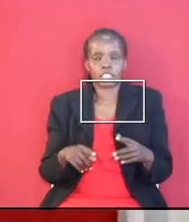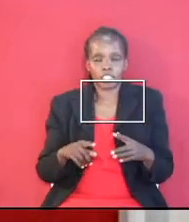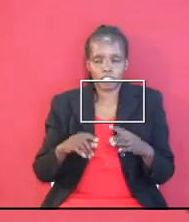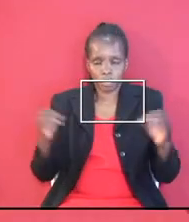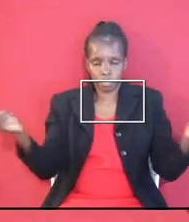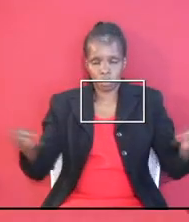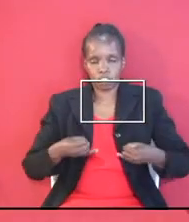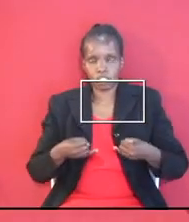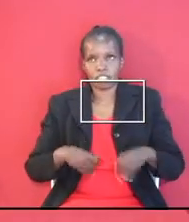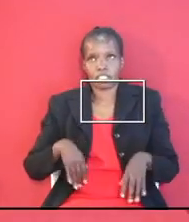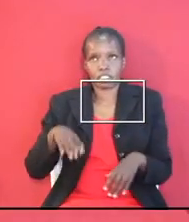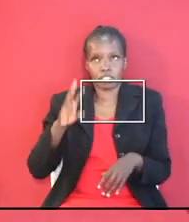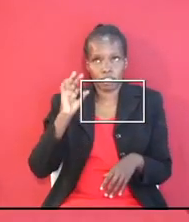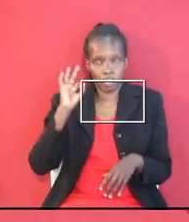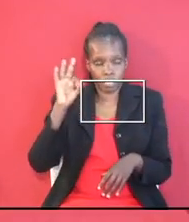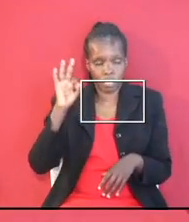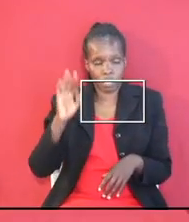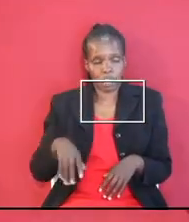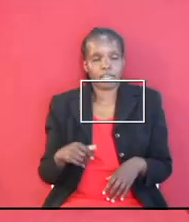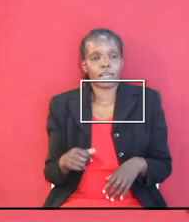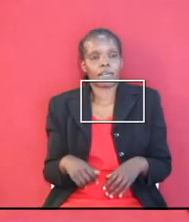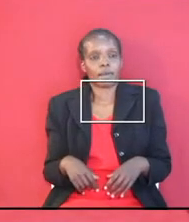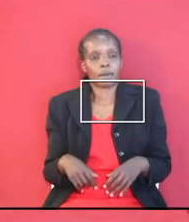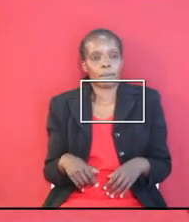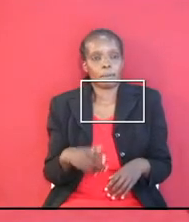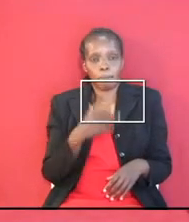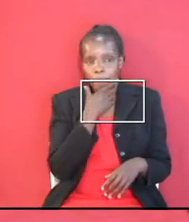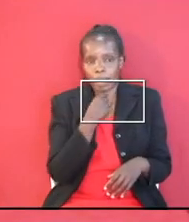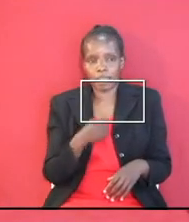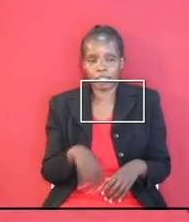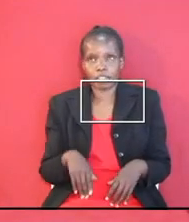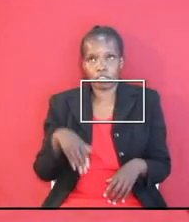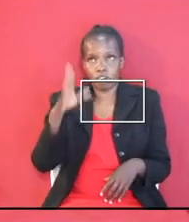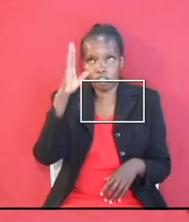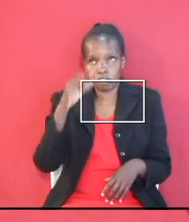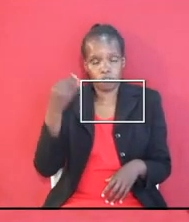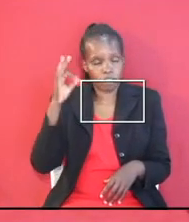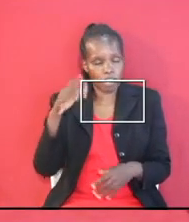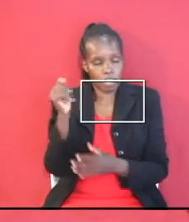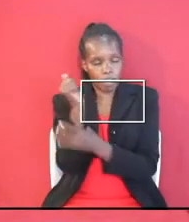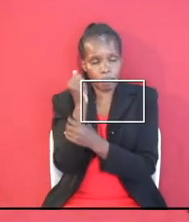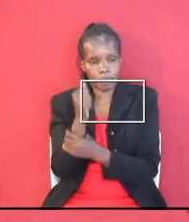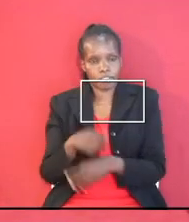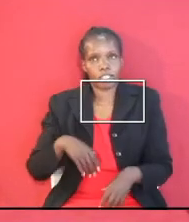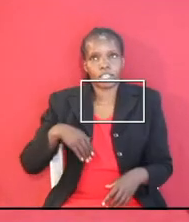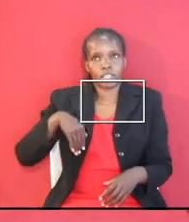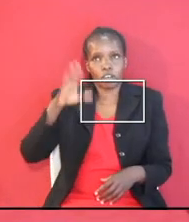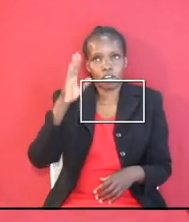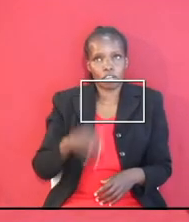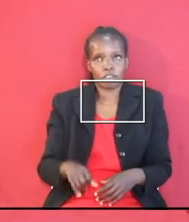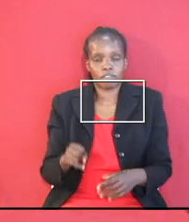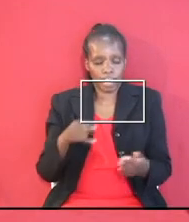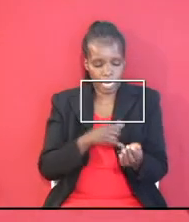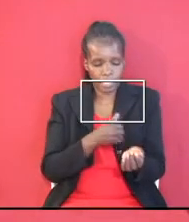as a God of three patriarchs. Who and who? God of Abraham, God of